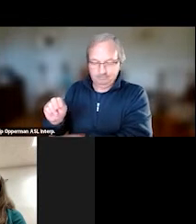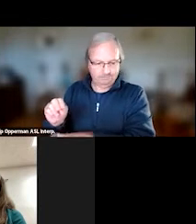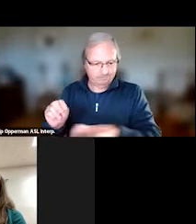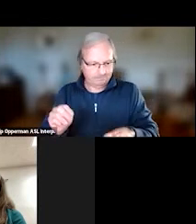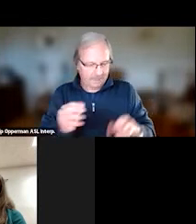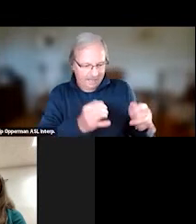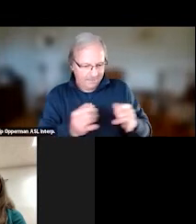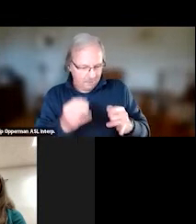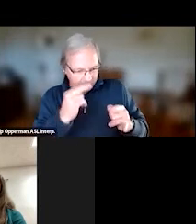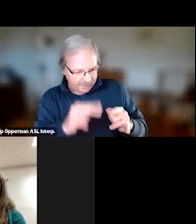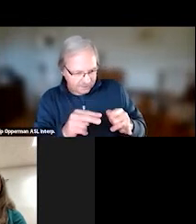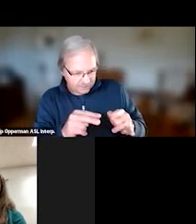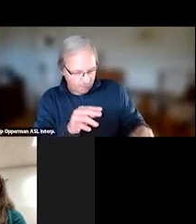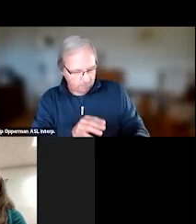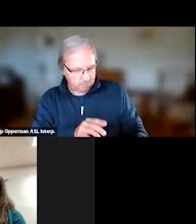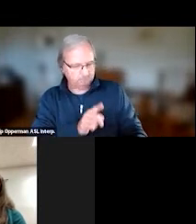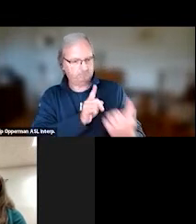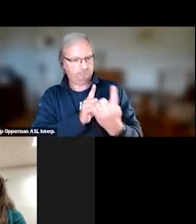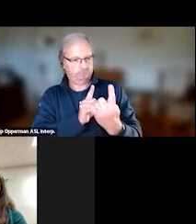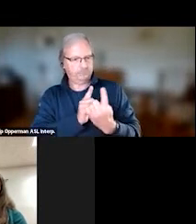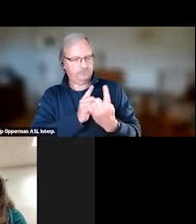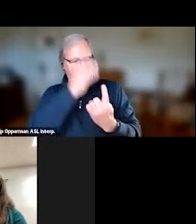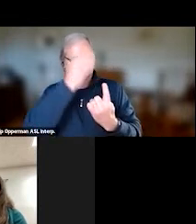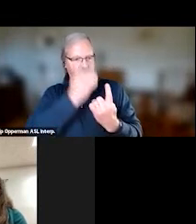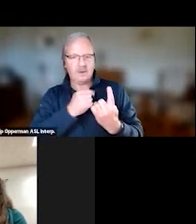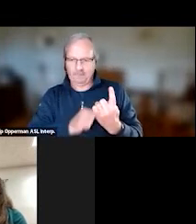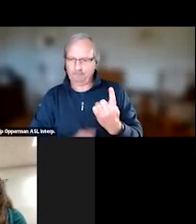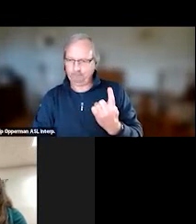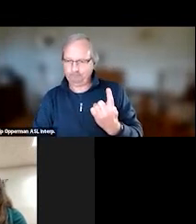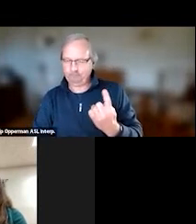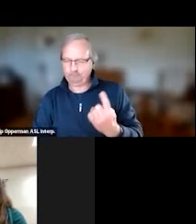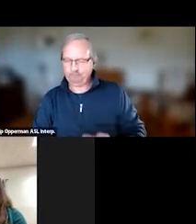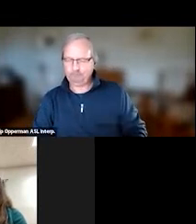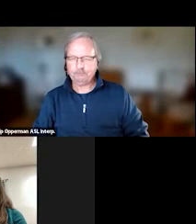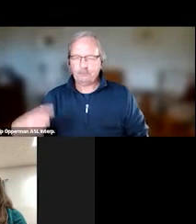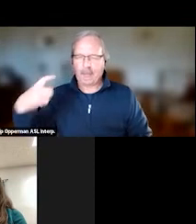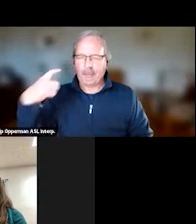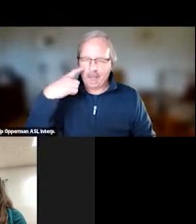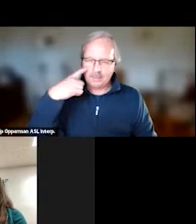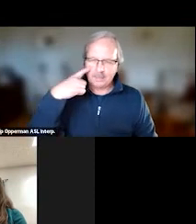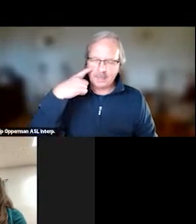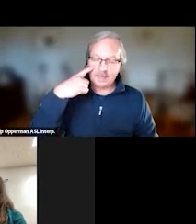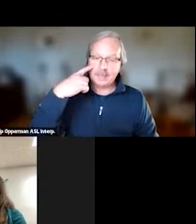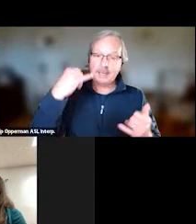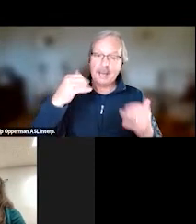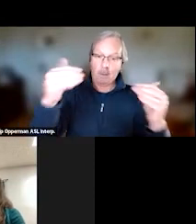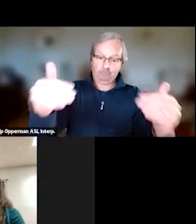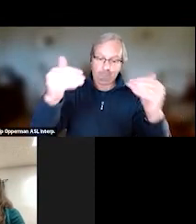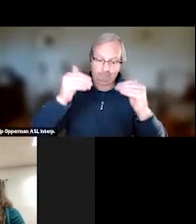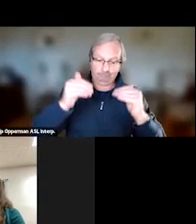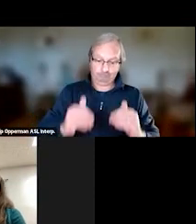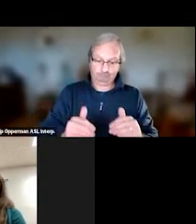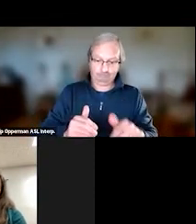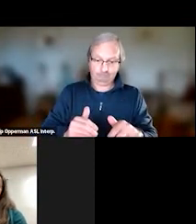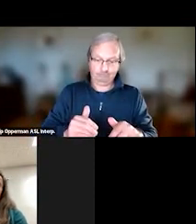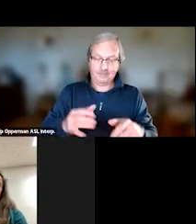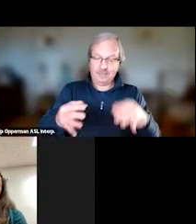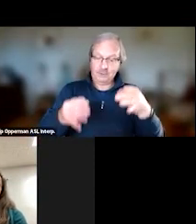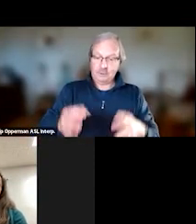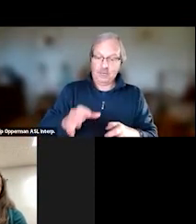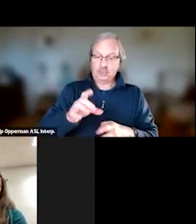presenting in front of them. And I think that now brings us to Judge